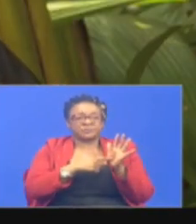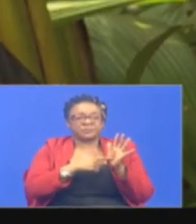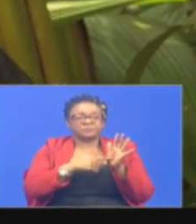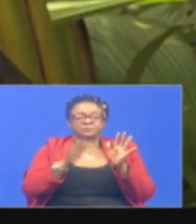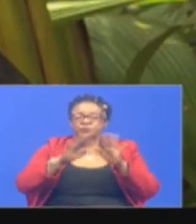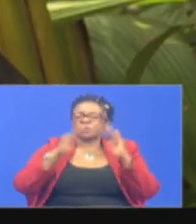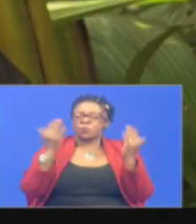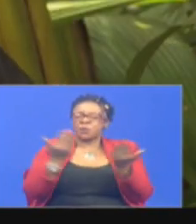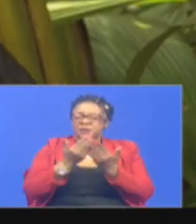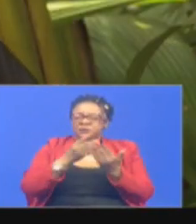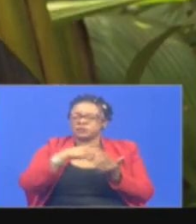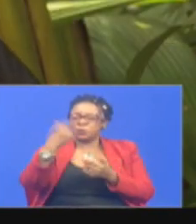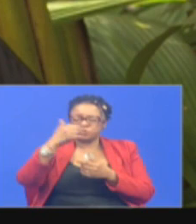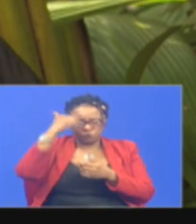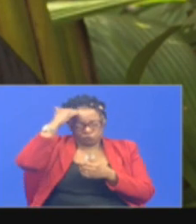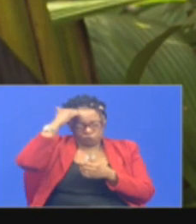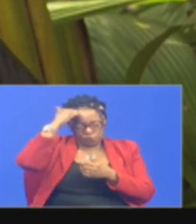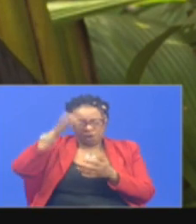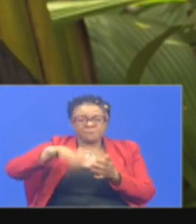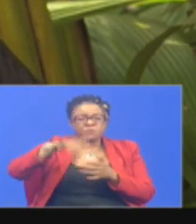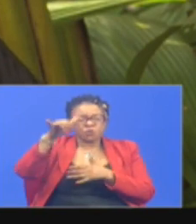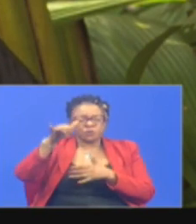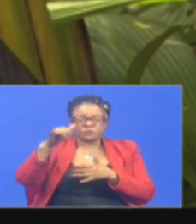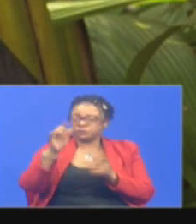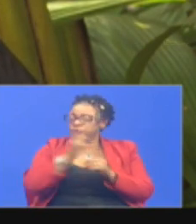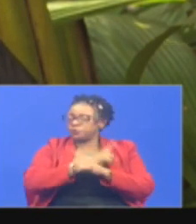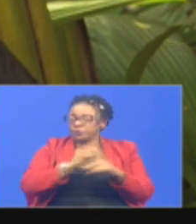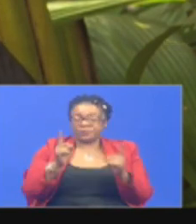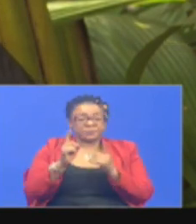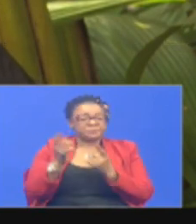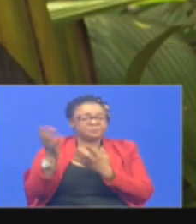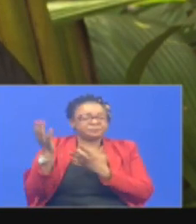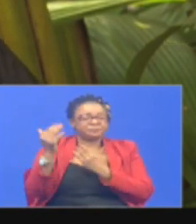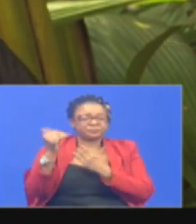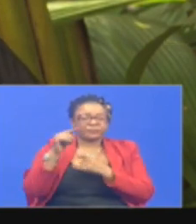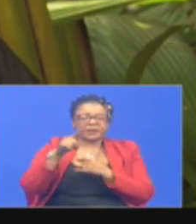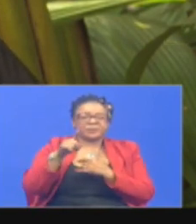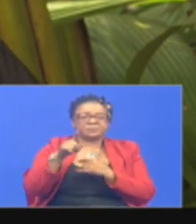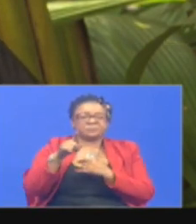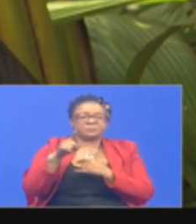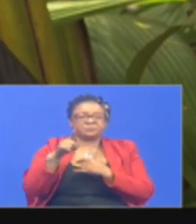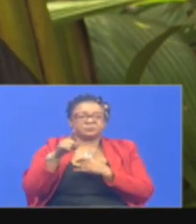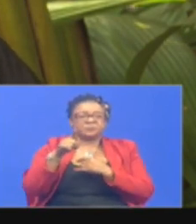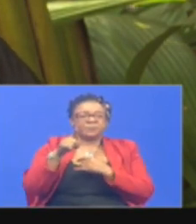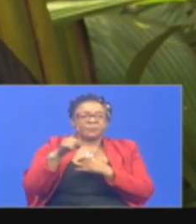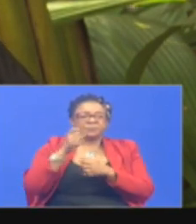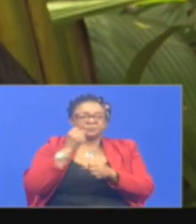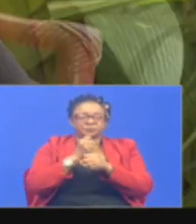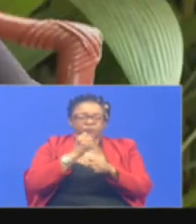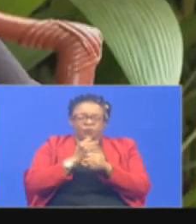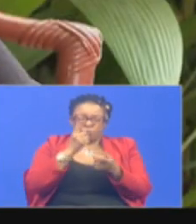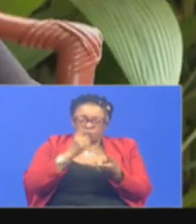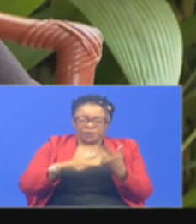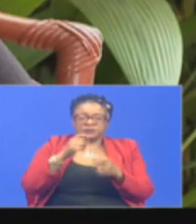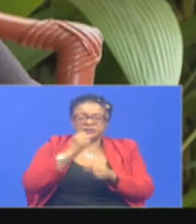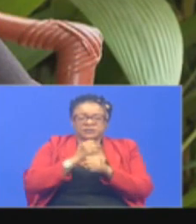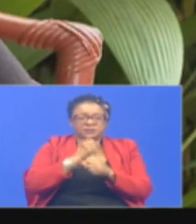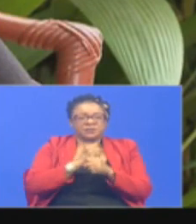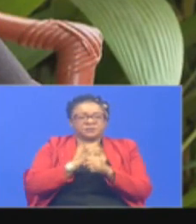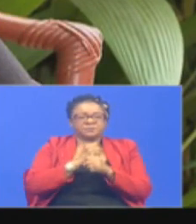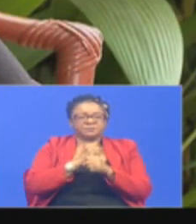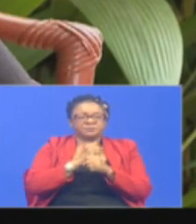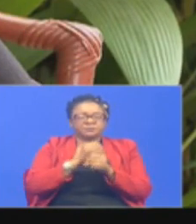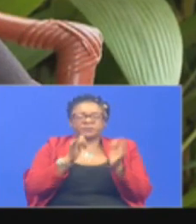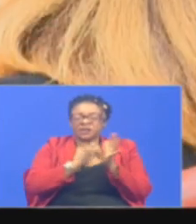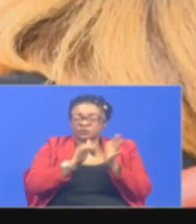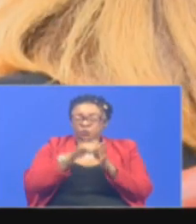went to school abroad. So you don't expect him to embody the kind of patriarchal norms that were known